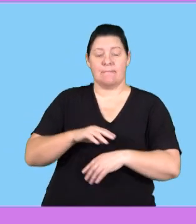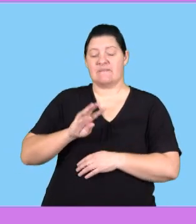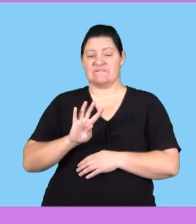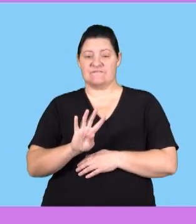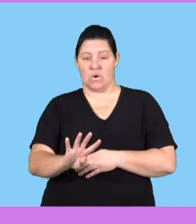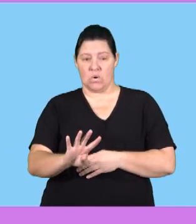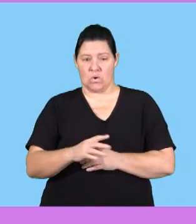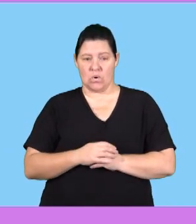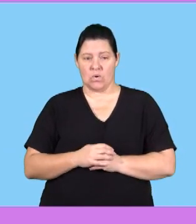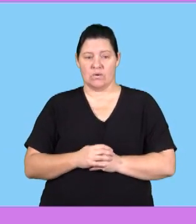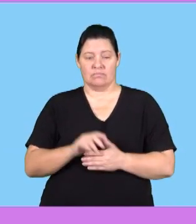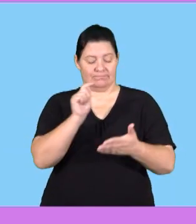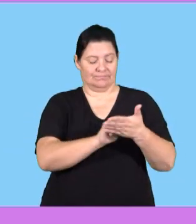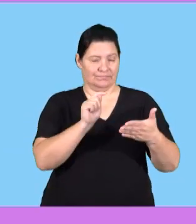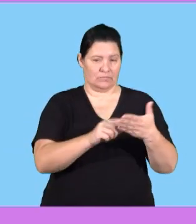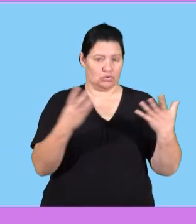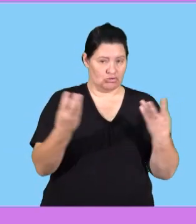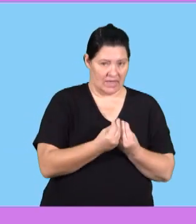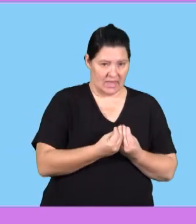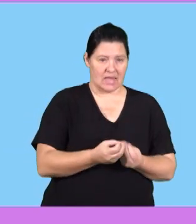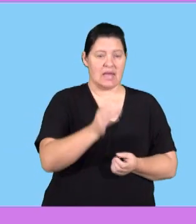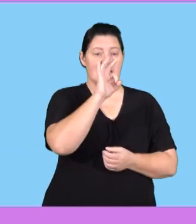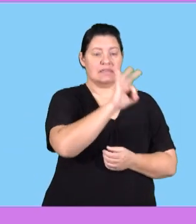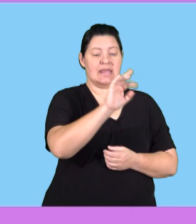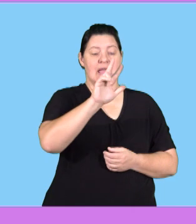4. We can as well press the calculator together.